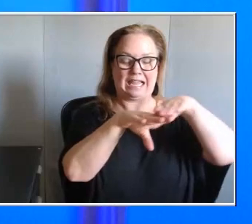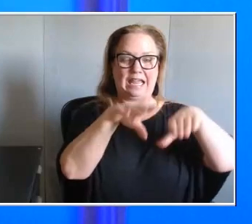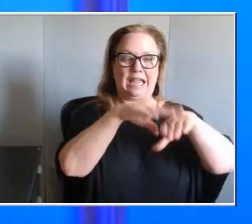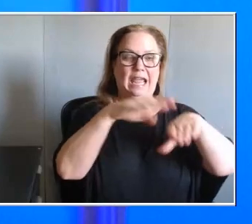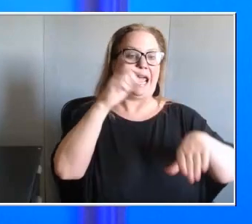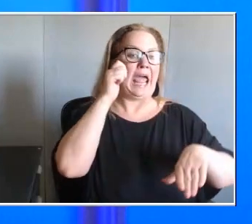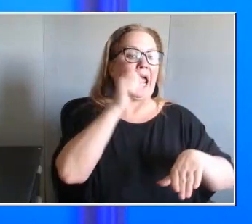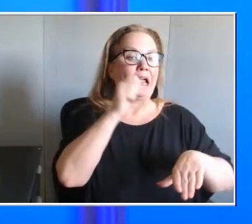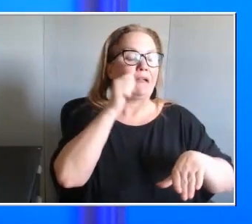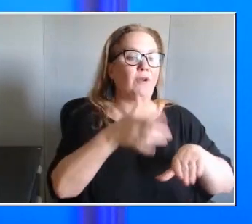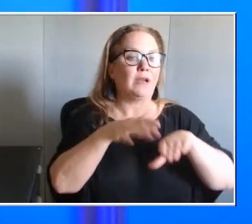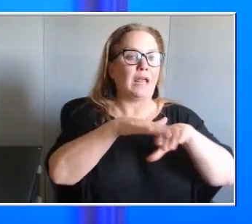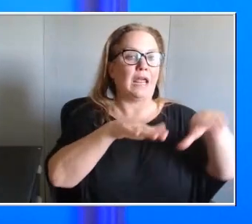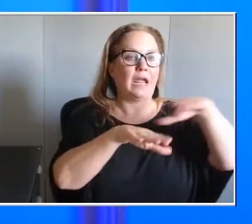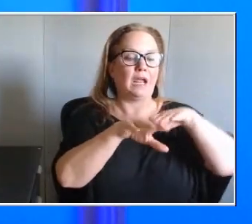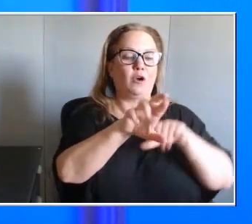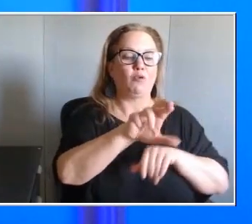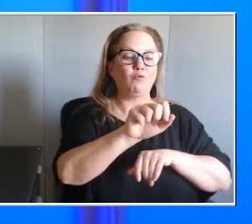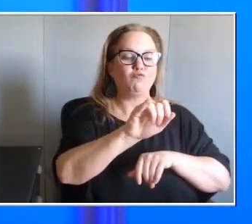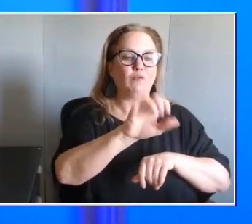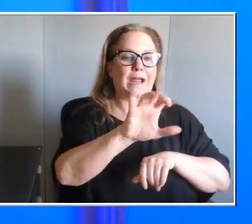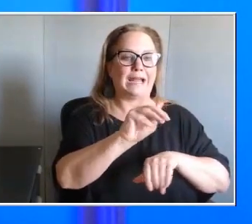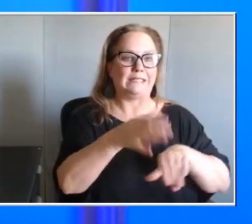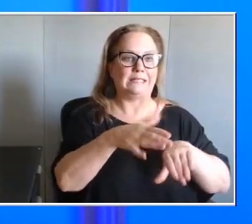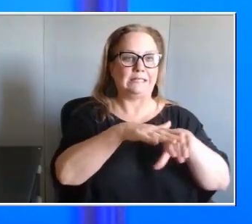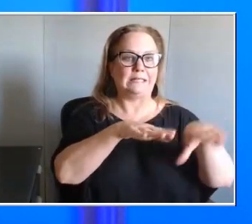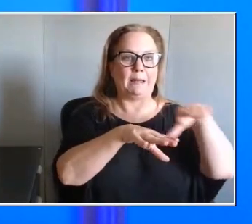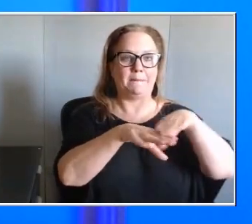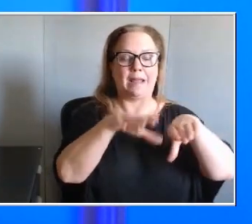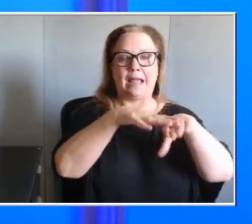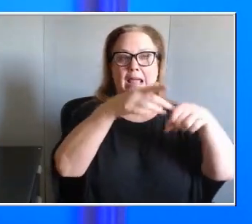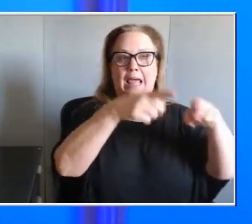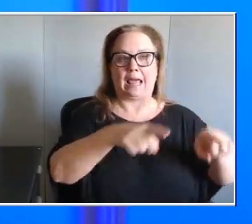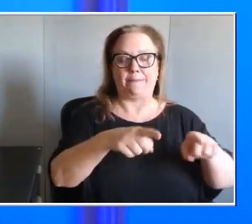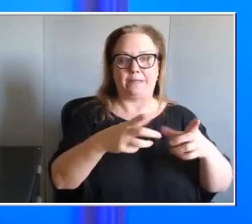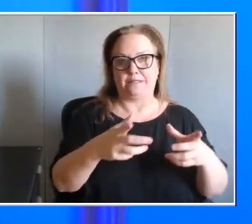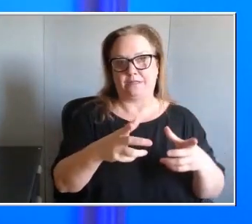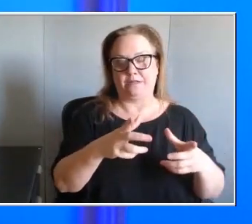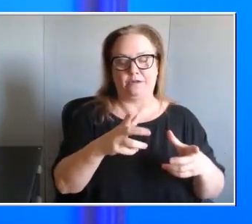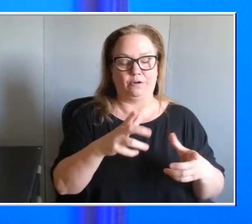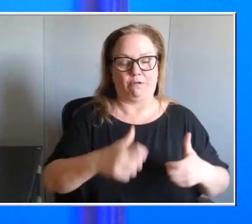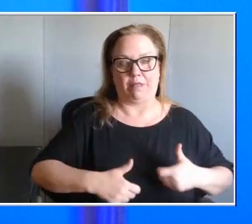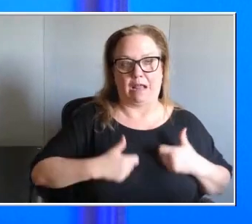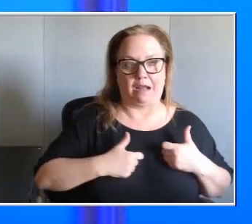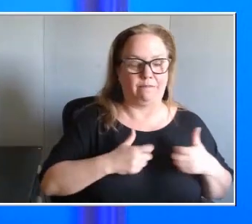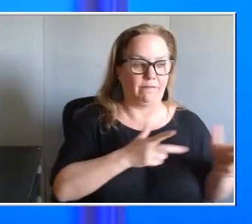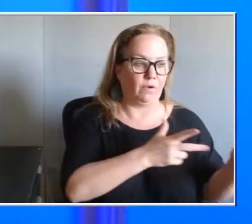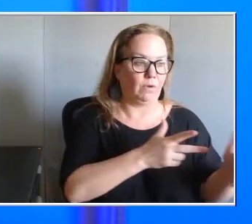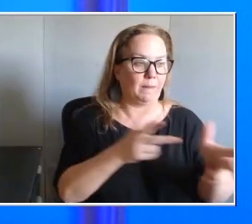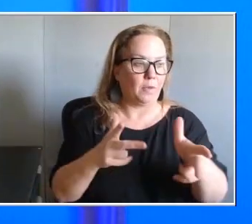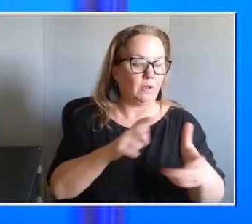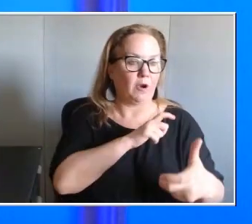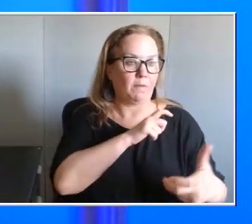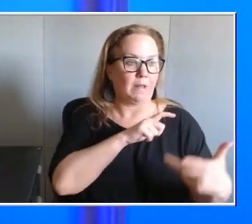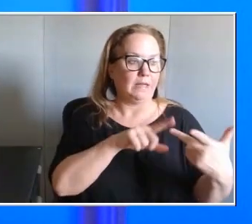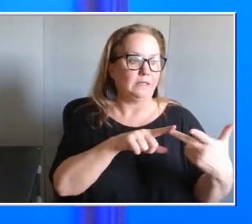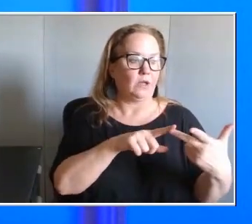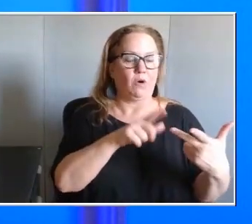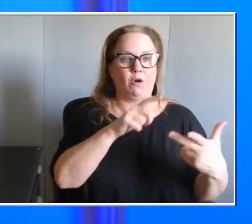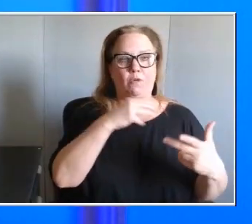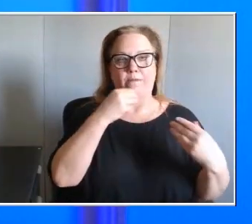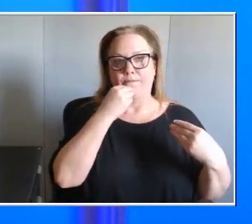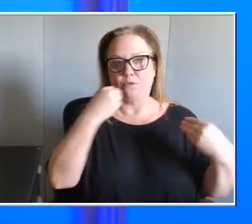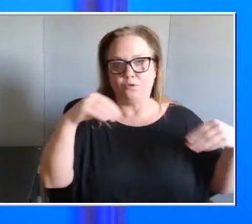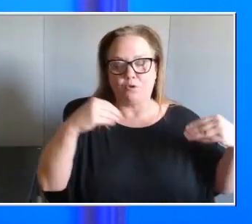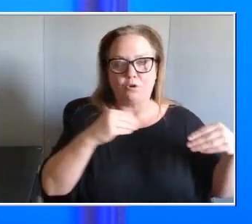little pieces of racism that happens in your life, whether you're stopped by police, or you go to the grocery store and someone follows you, or you're